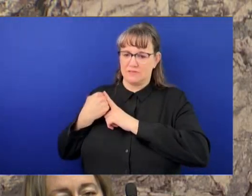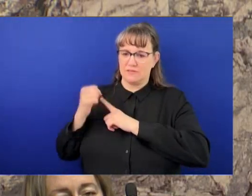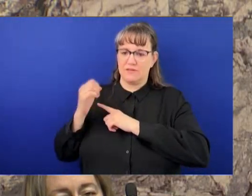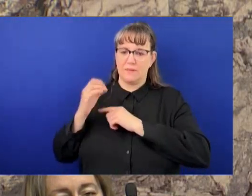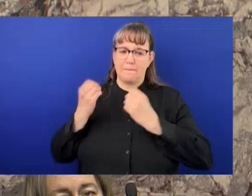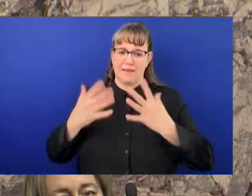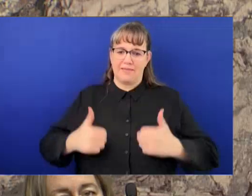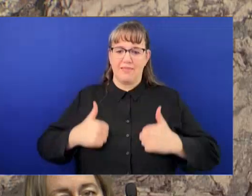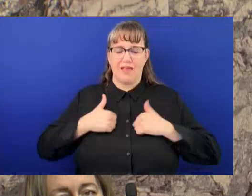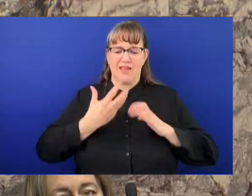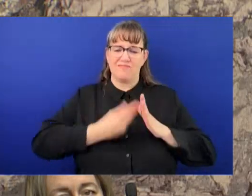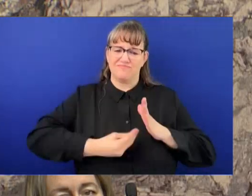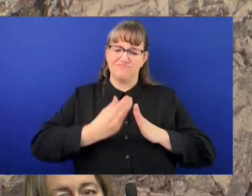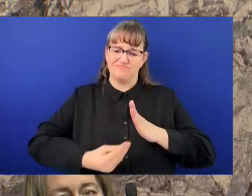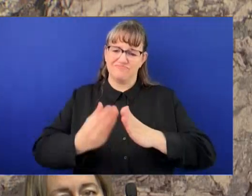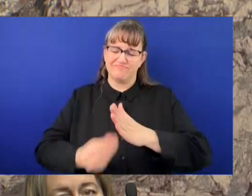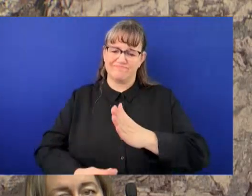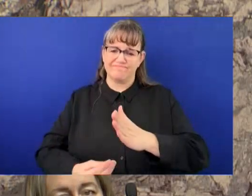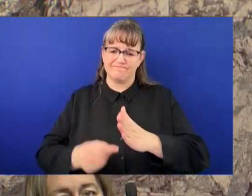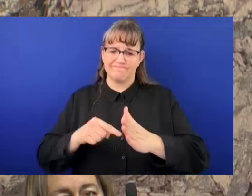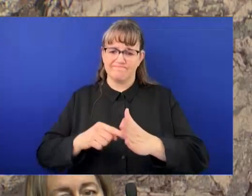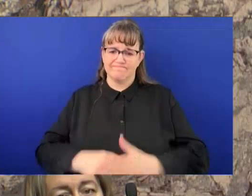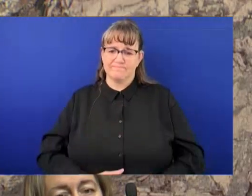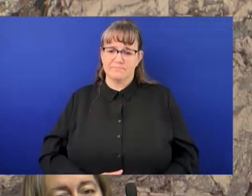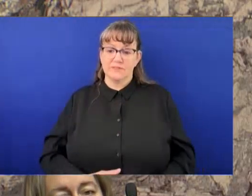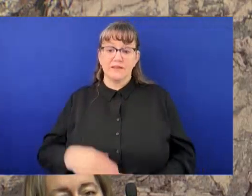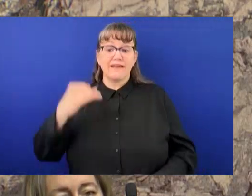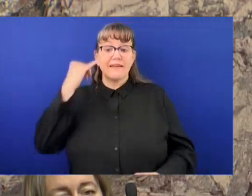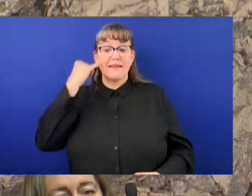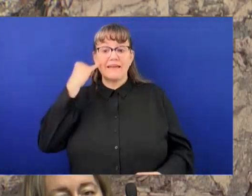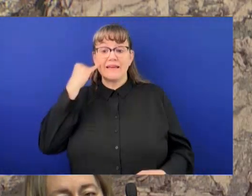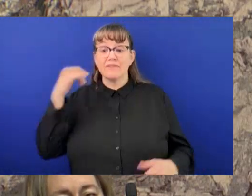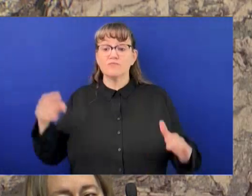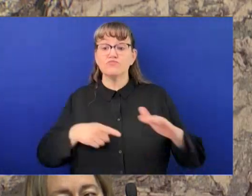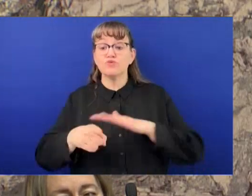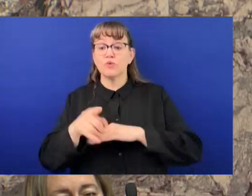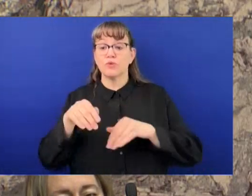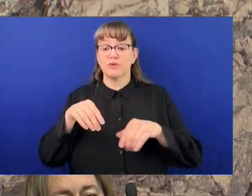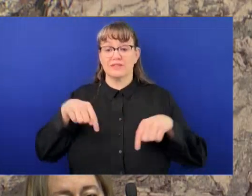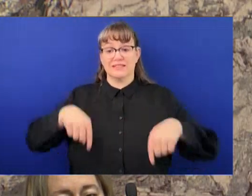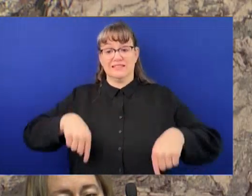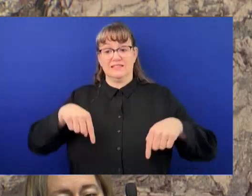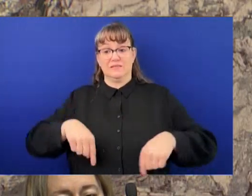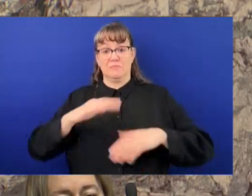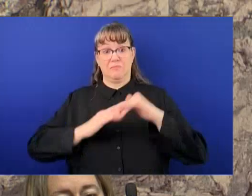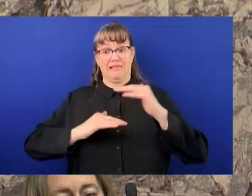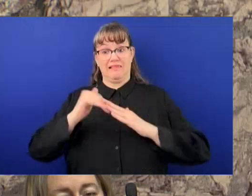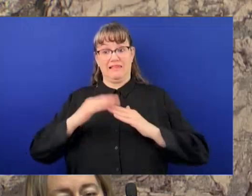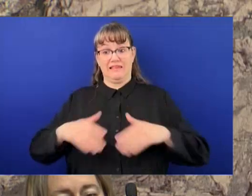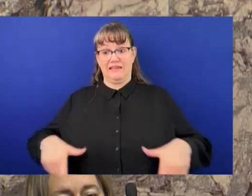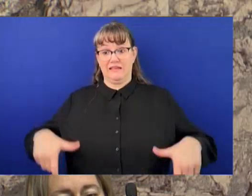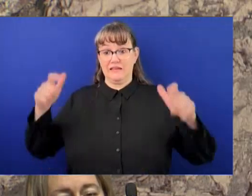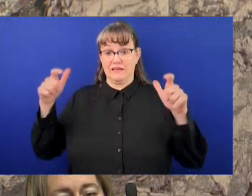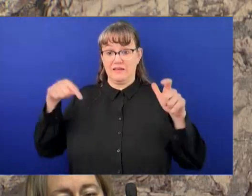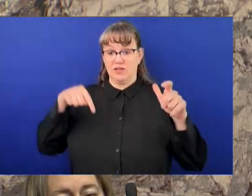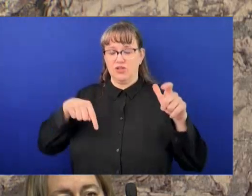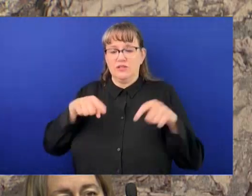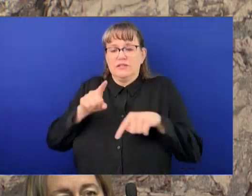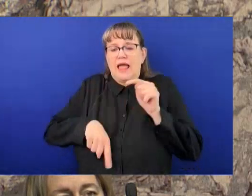these halls to find a single person that hasn't lost a loved one, a parent, a sibling, a friend to this relentless